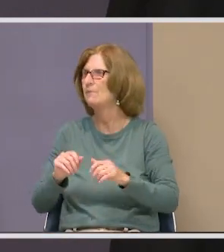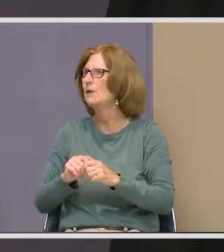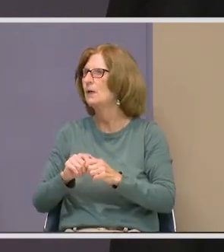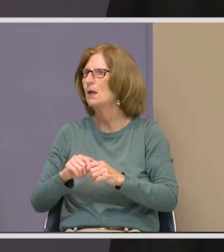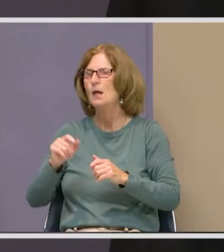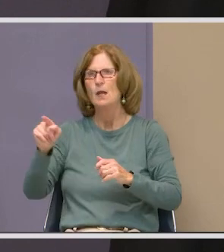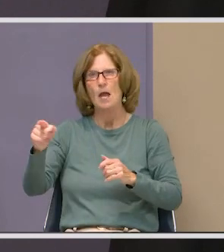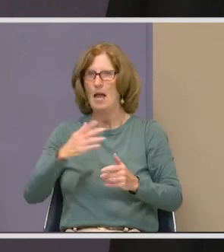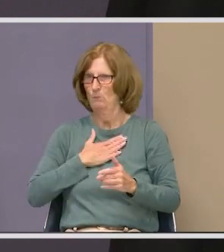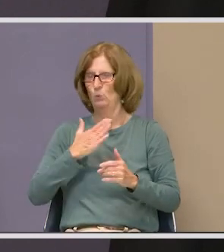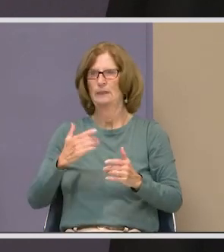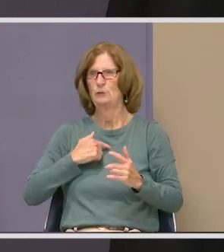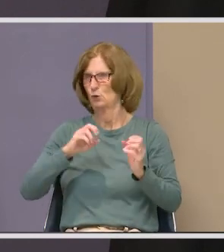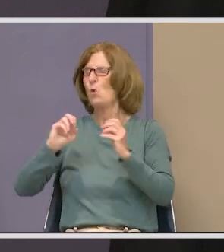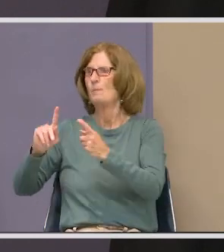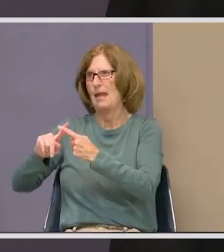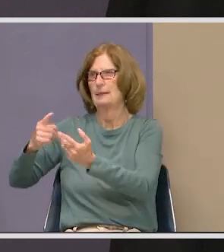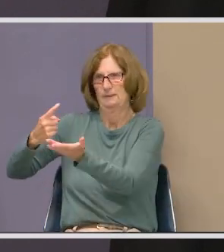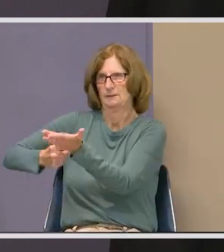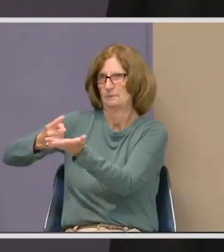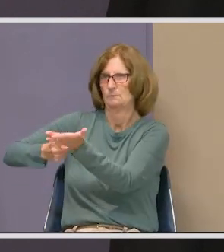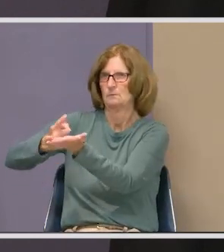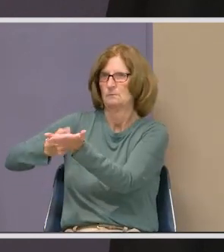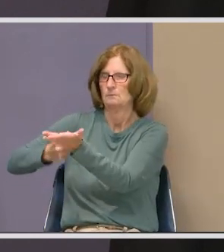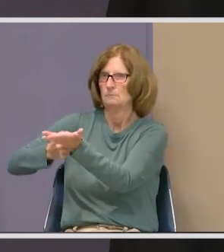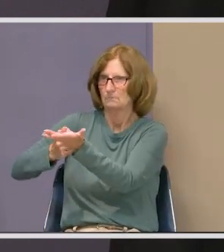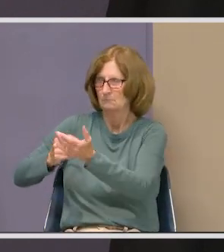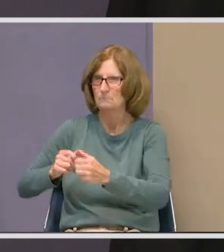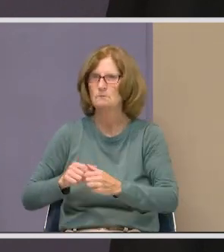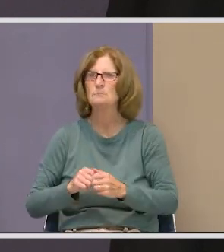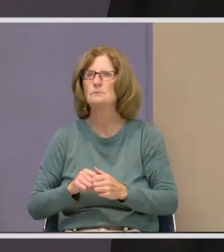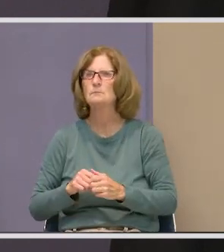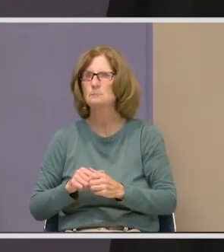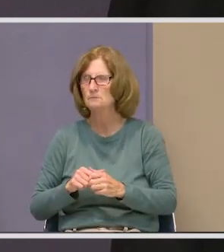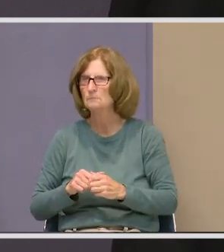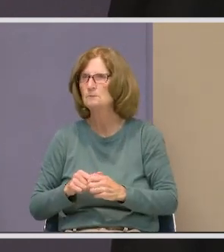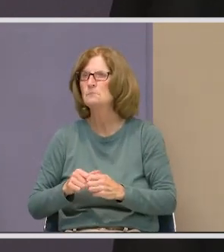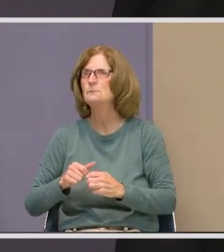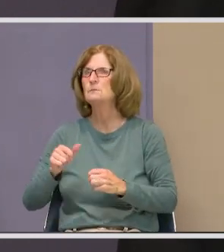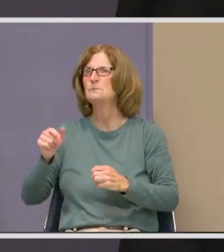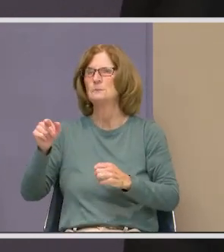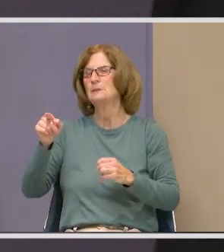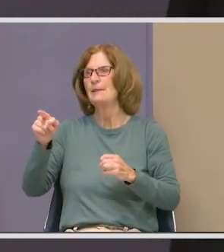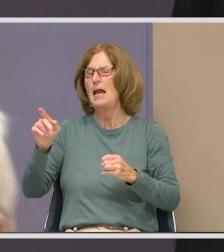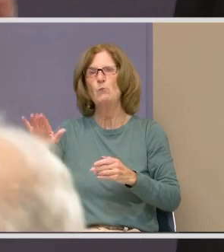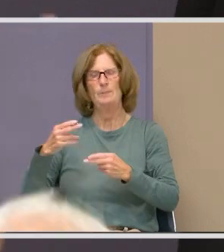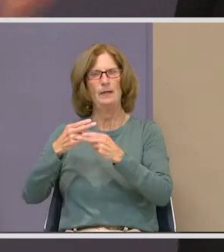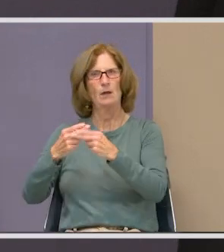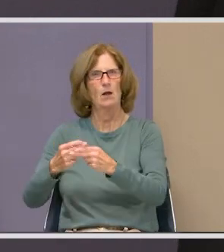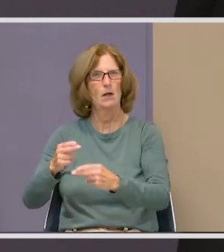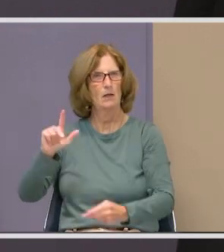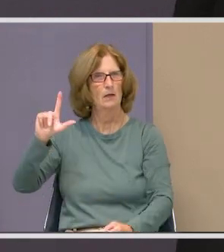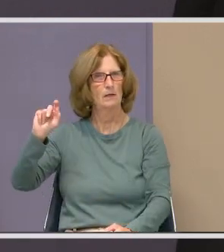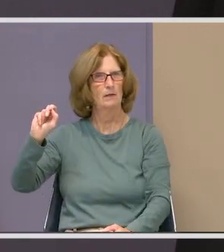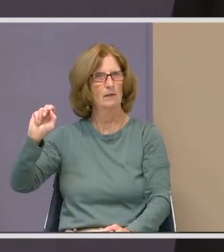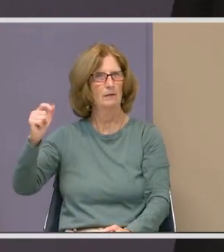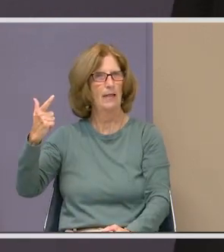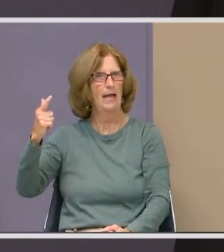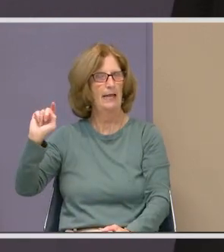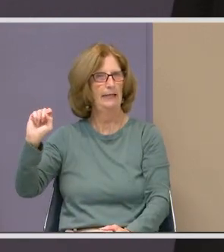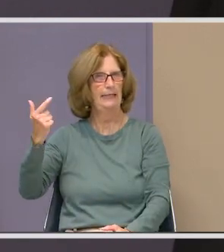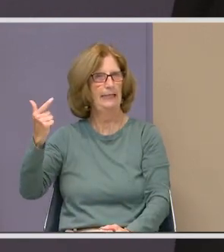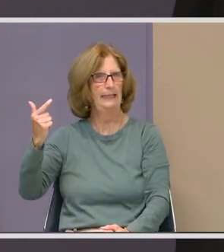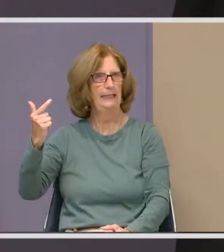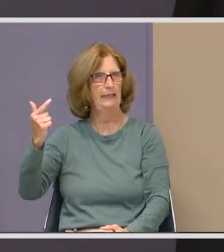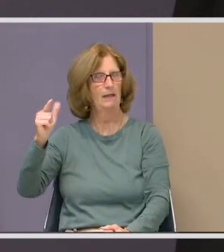I'm willing to go back and reconsider that. It would be a lagging left turn. I don't know if you've seen the flashing yellow arrow.